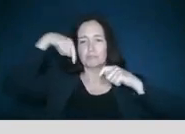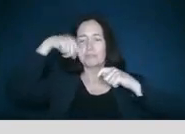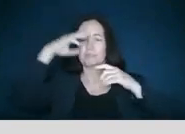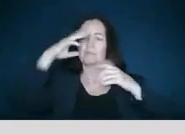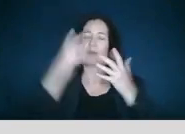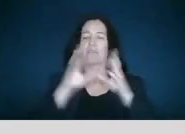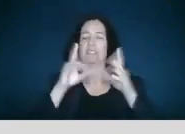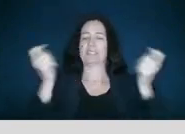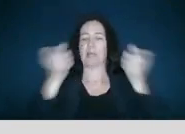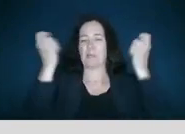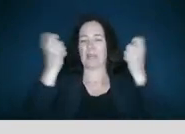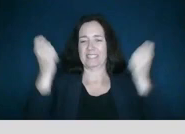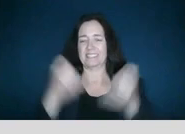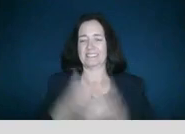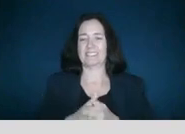celebrating.